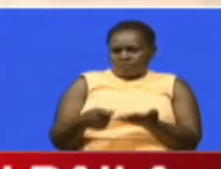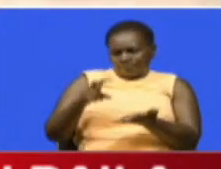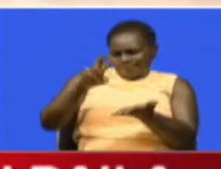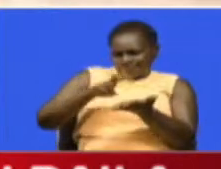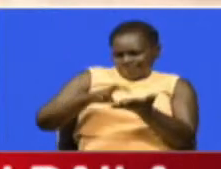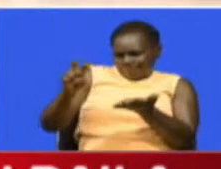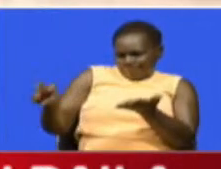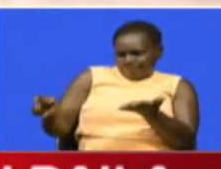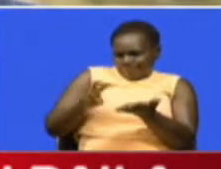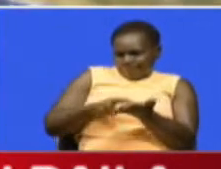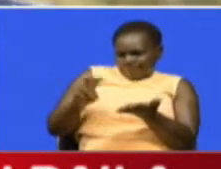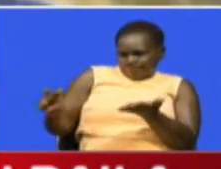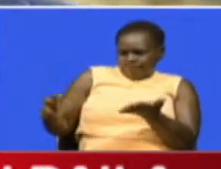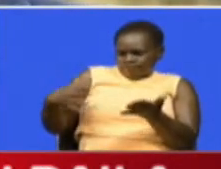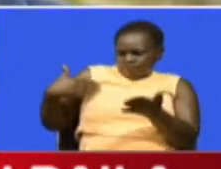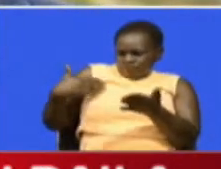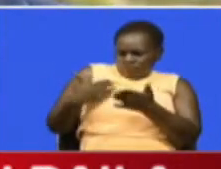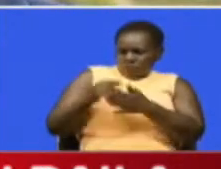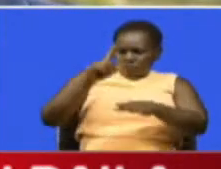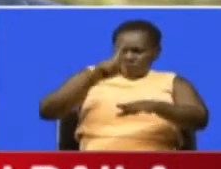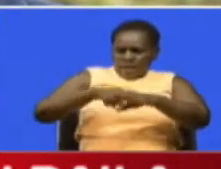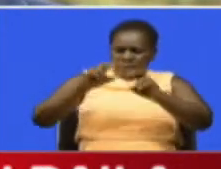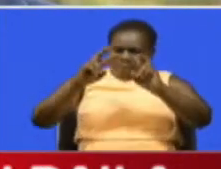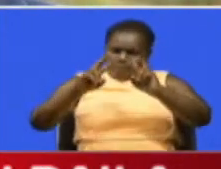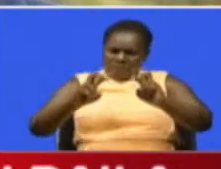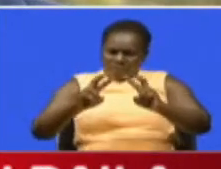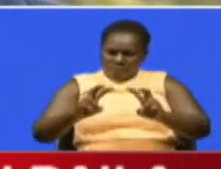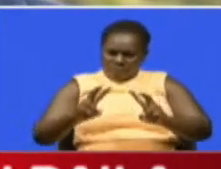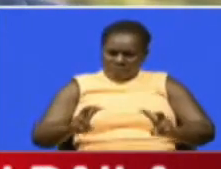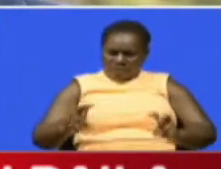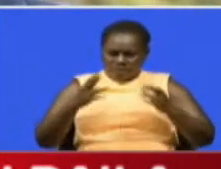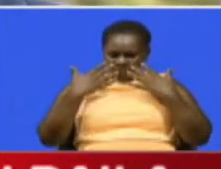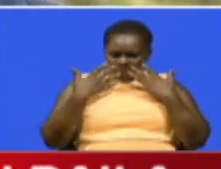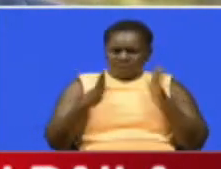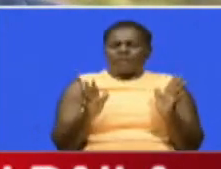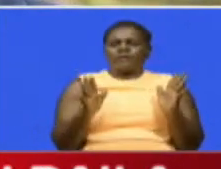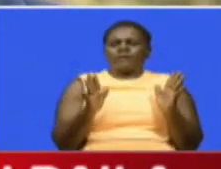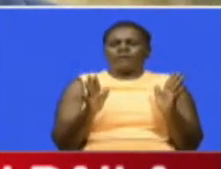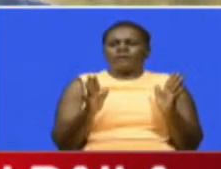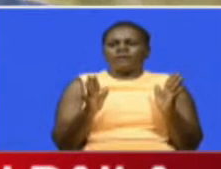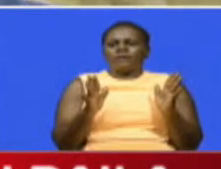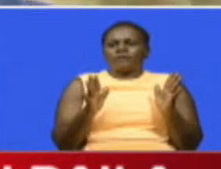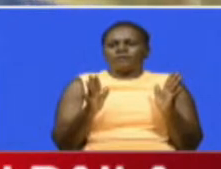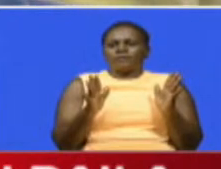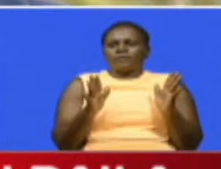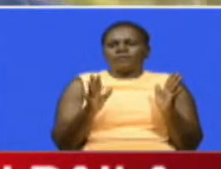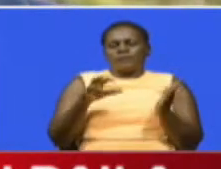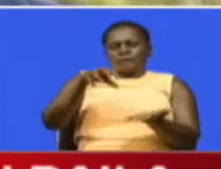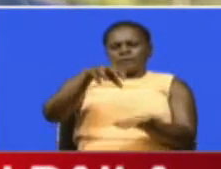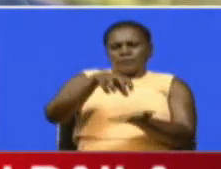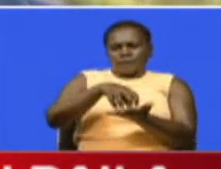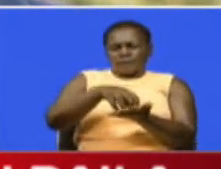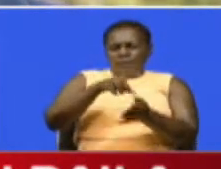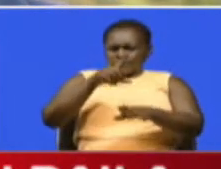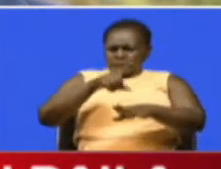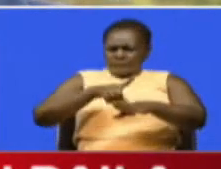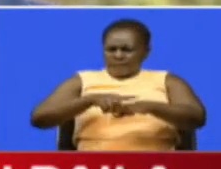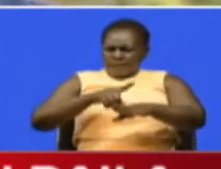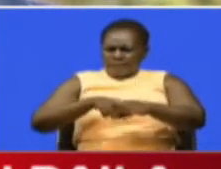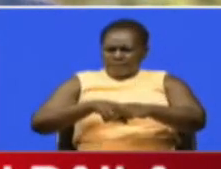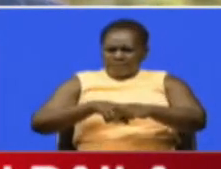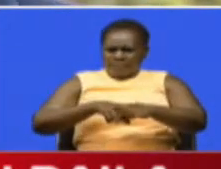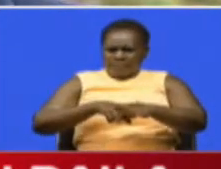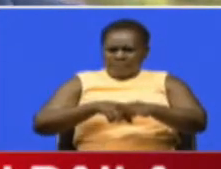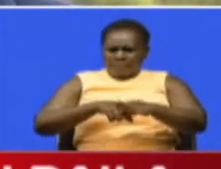step aside until the investigations are completed. And that is the case. And when they